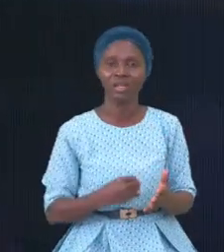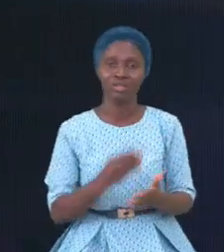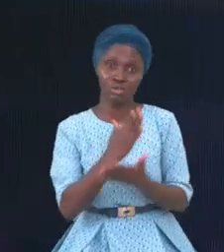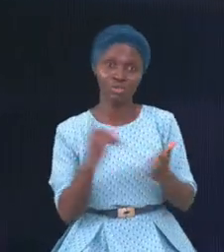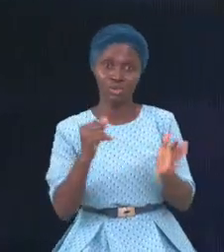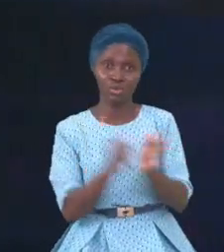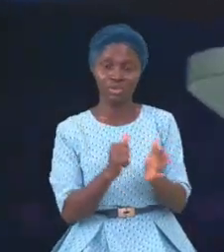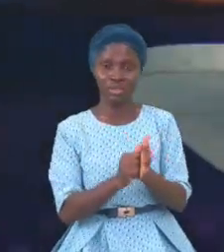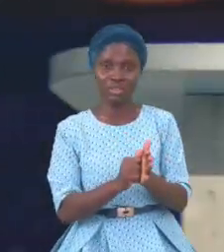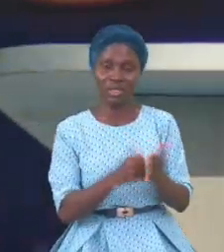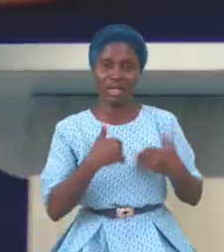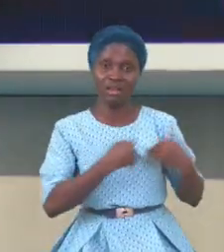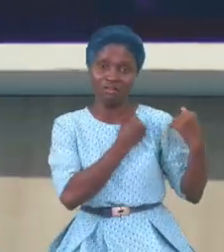face the